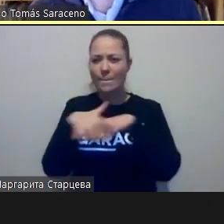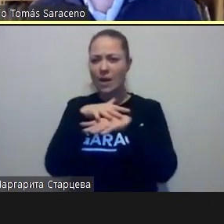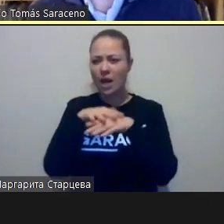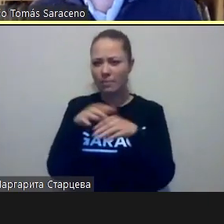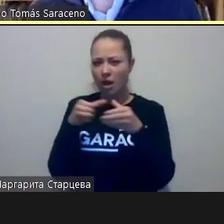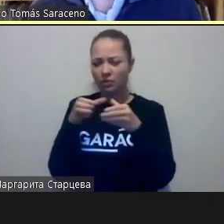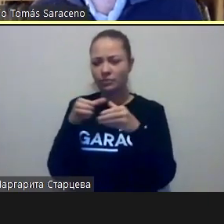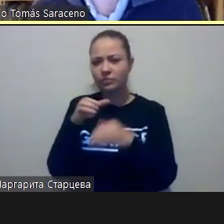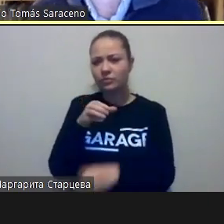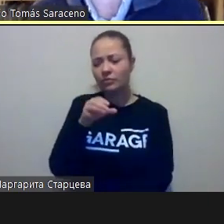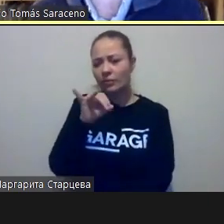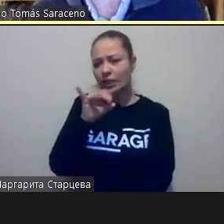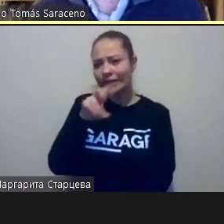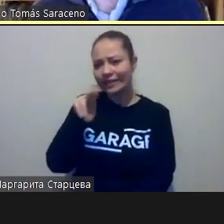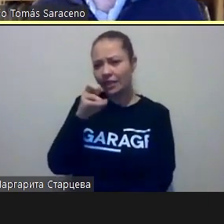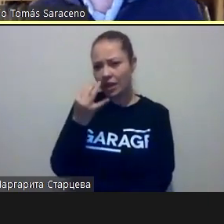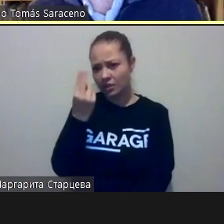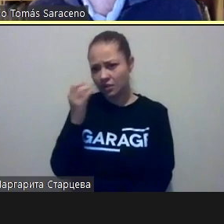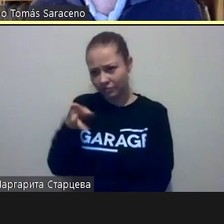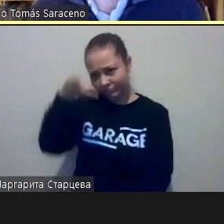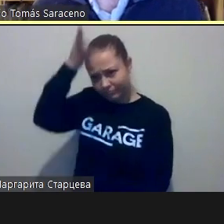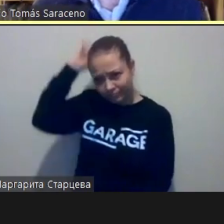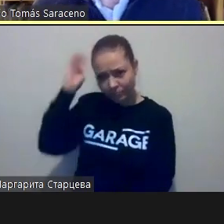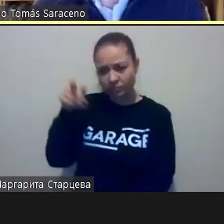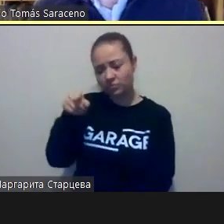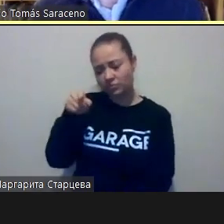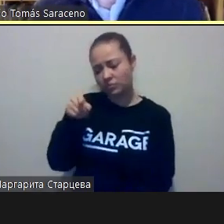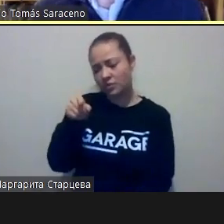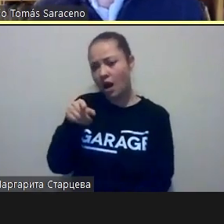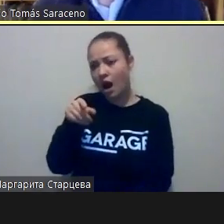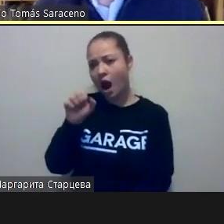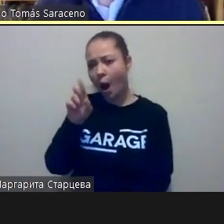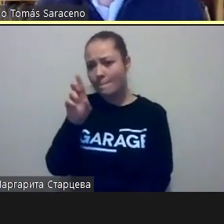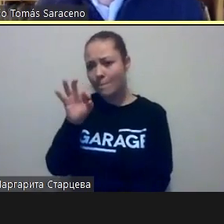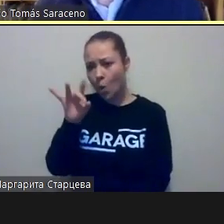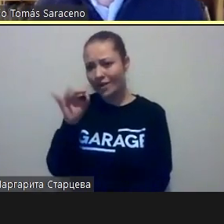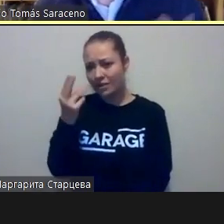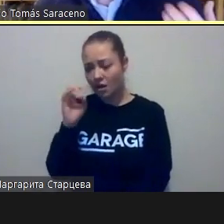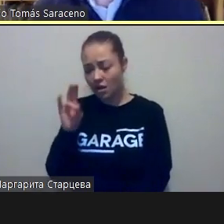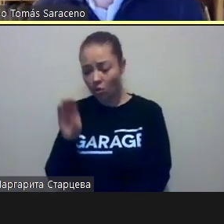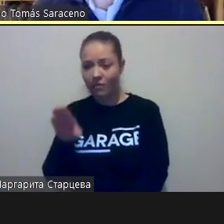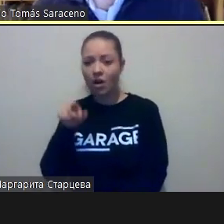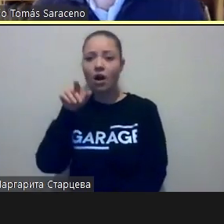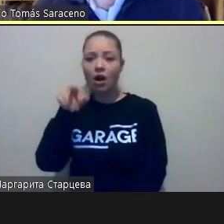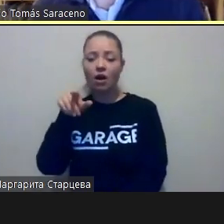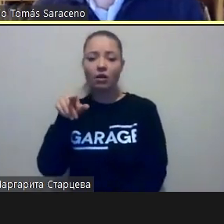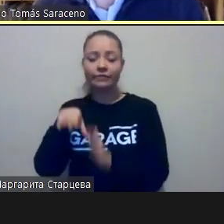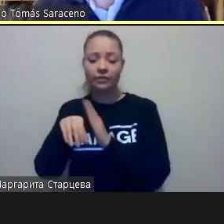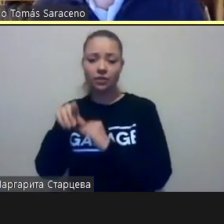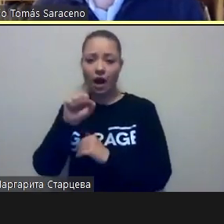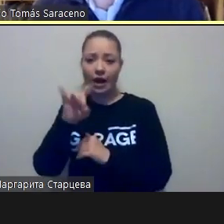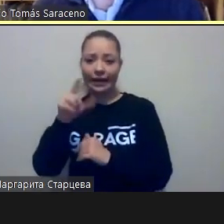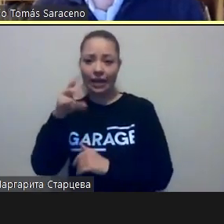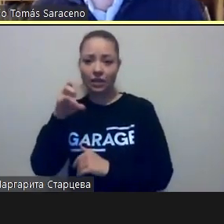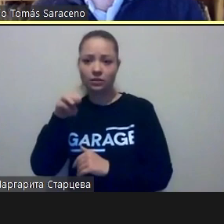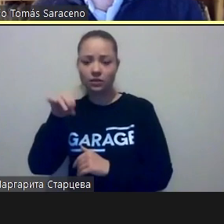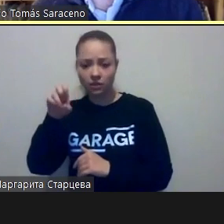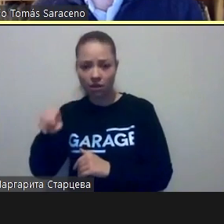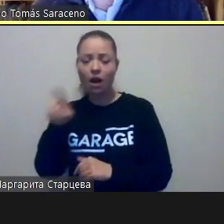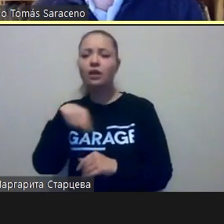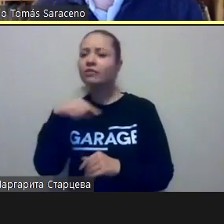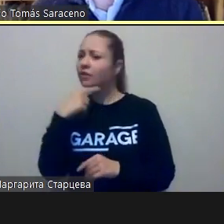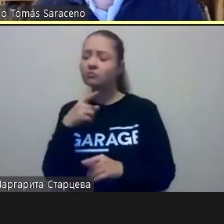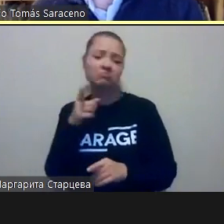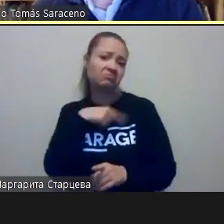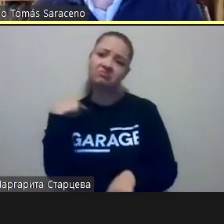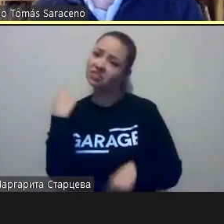it Pachamama, the Mother Earth. Has been, and how today the idea of the flight is a nightmare somehow due